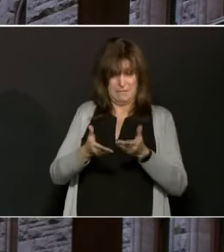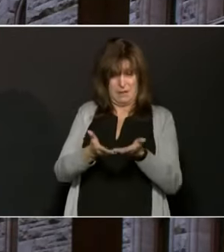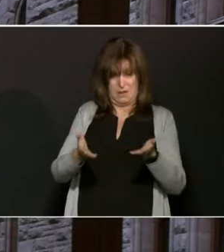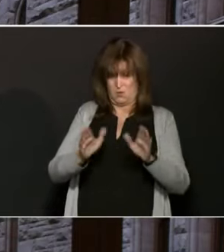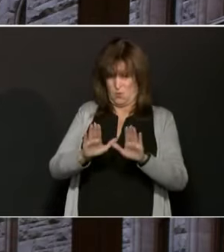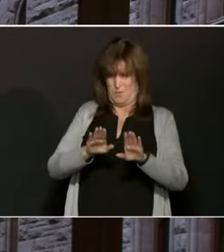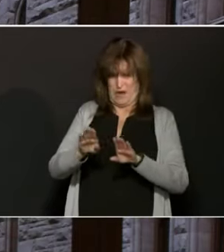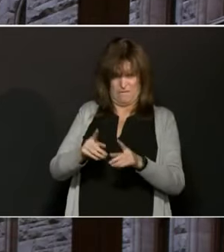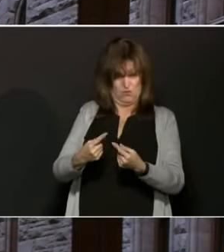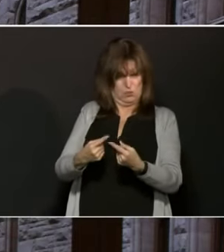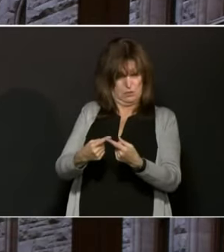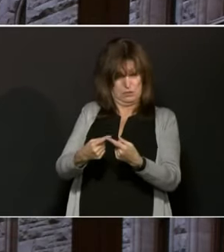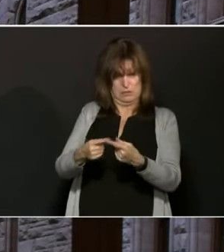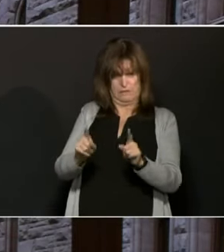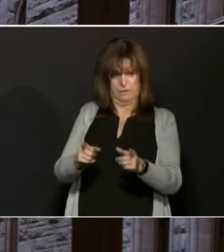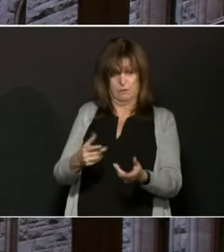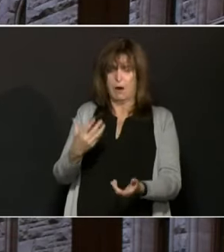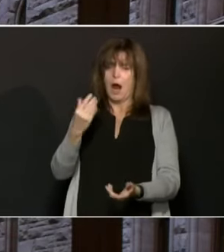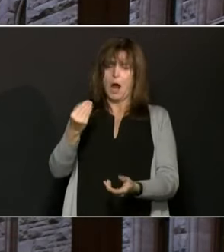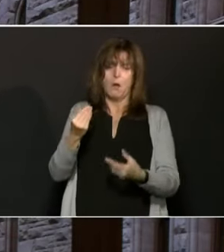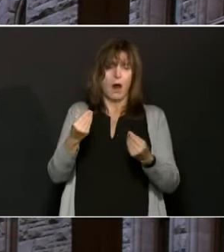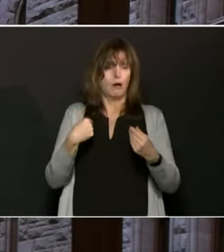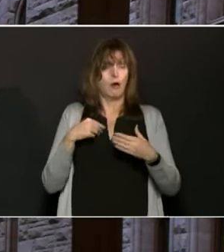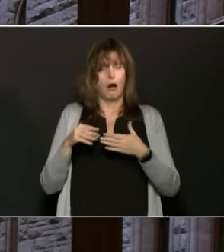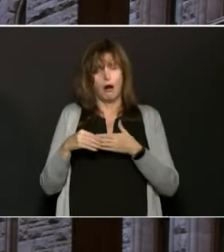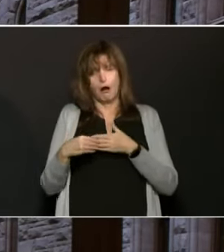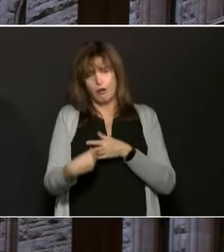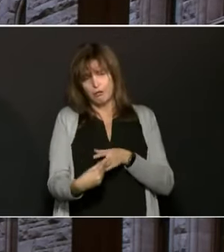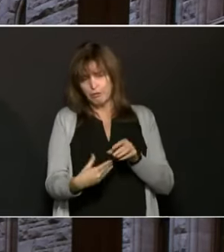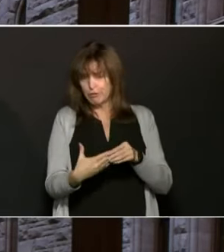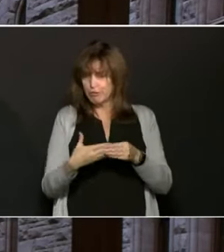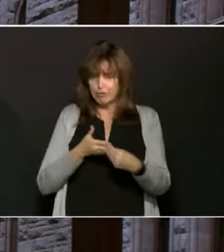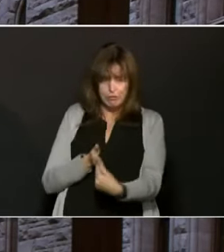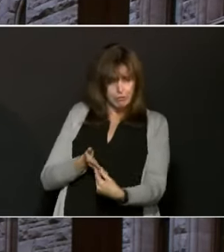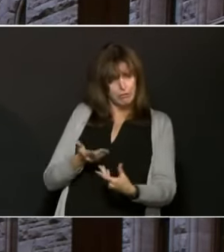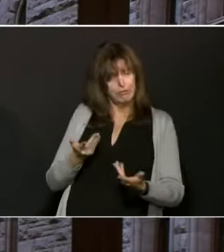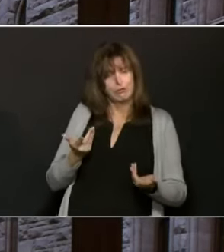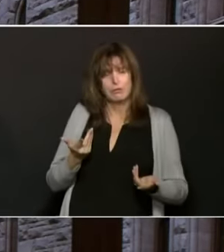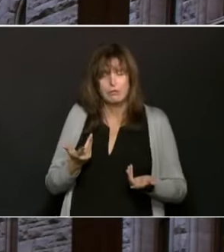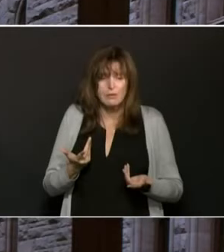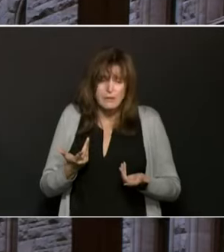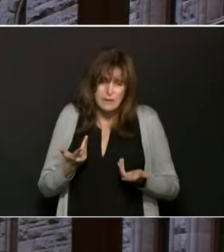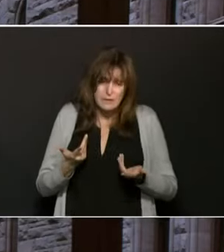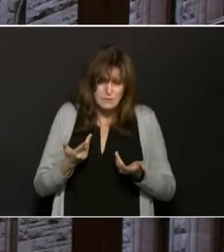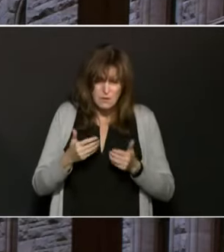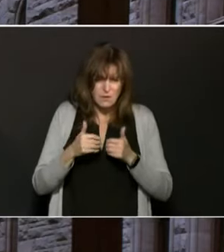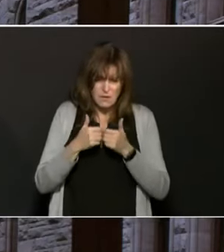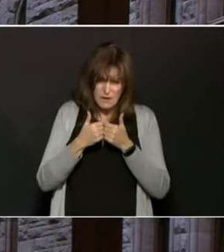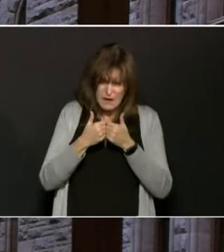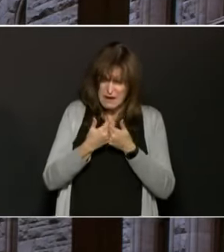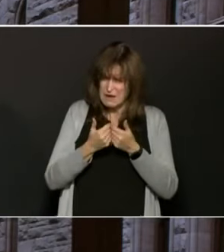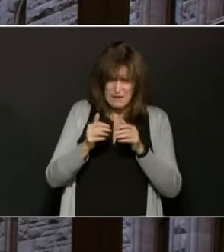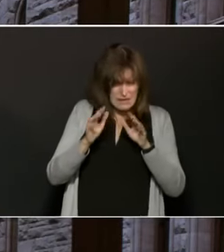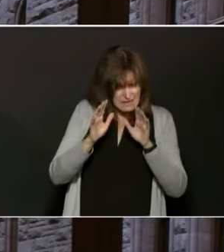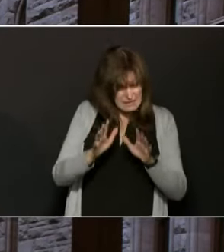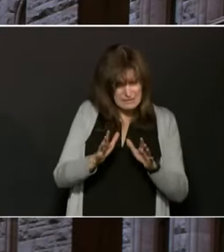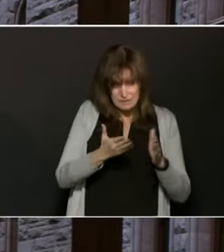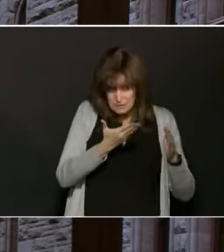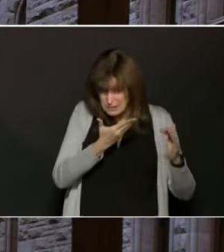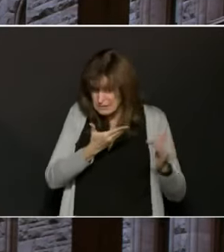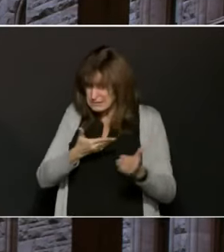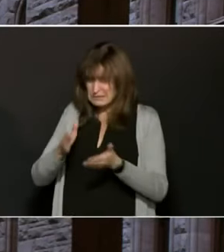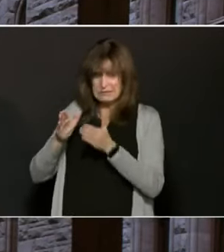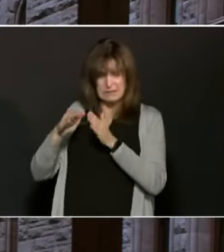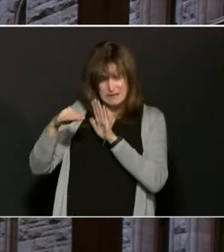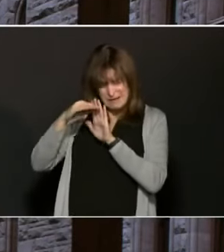as stringent and careful in their activities and personal activities. And what can we do to get that back down again? And on that curve he showed